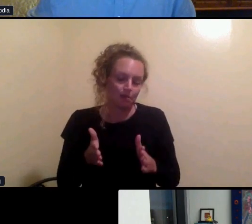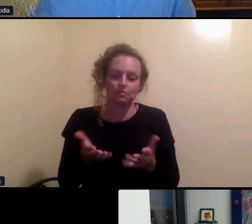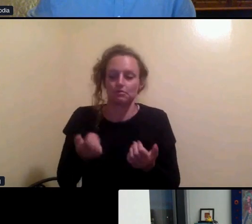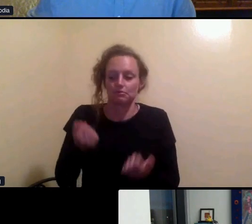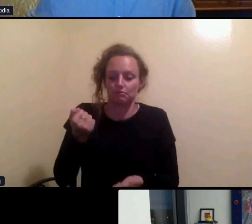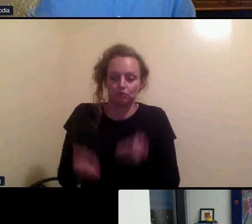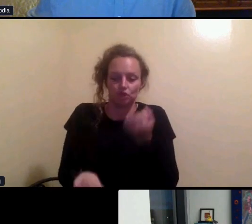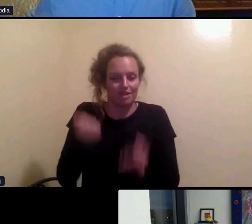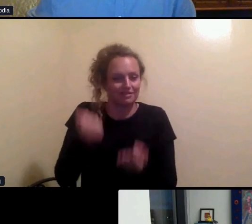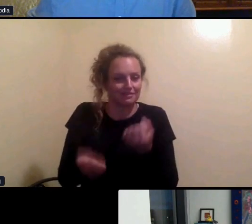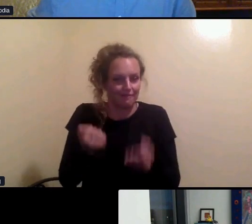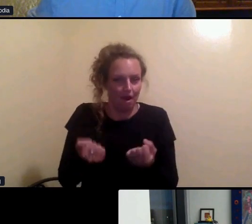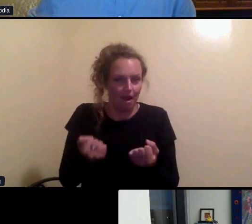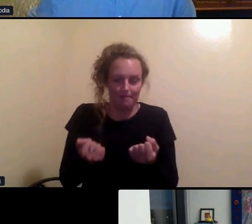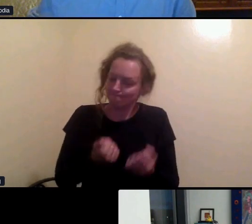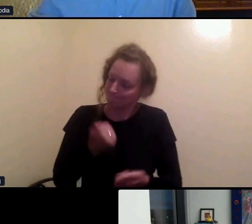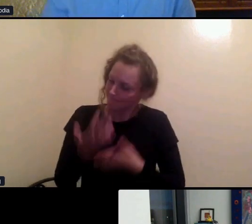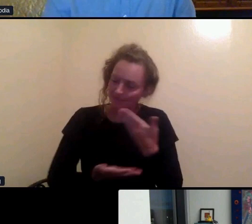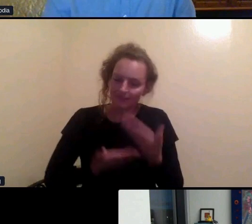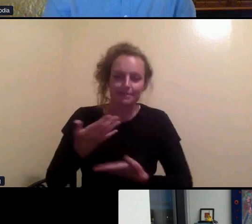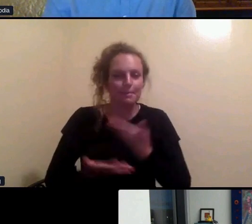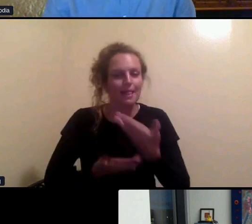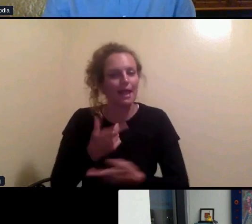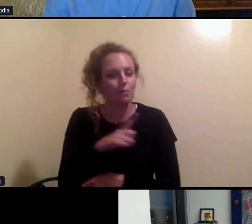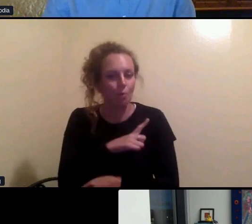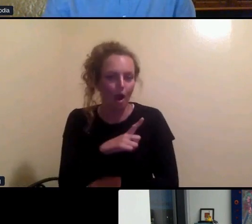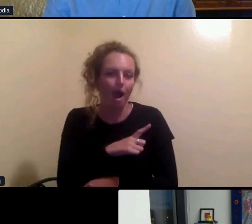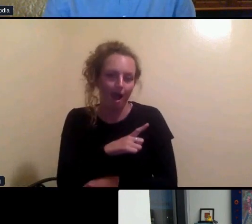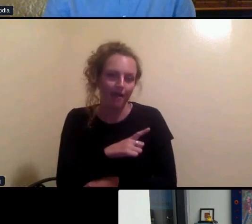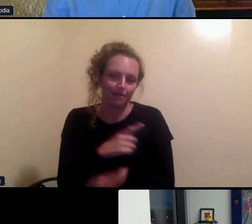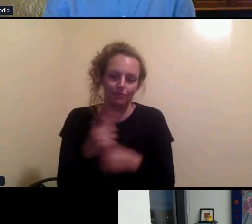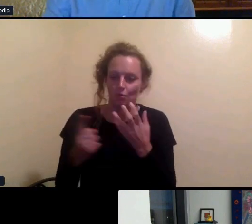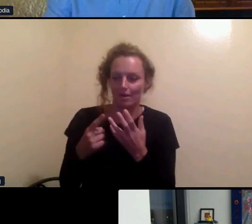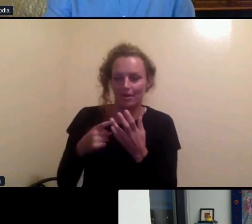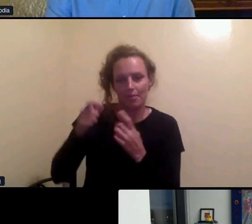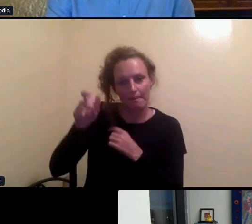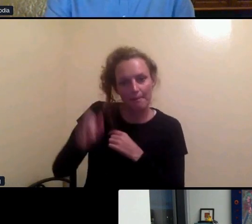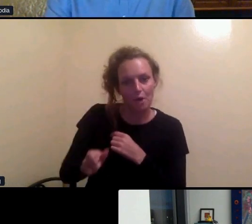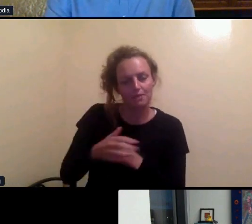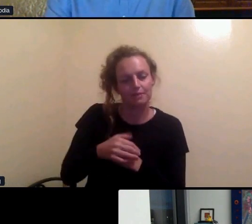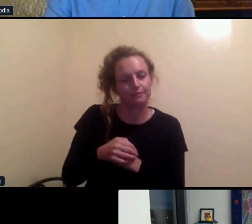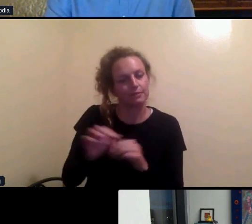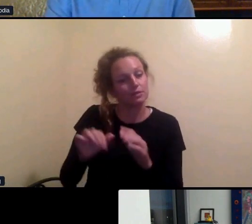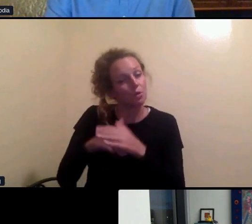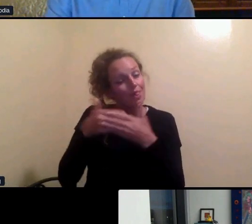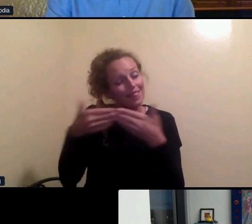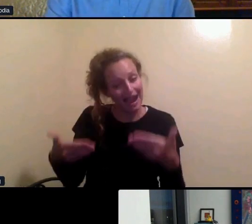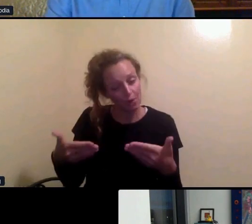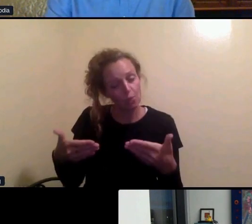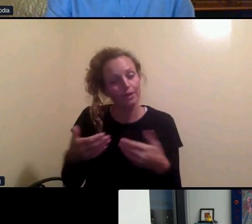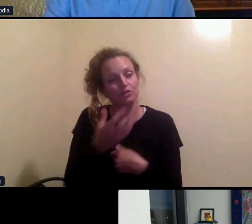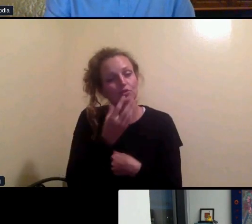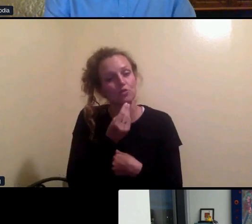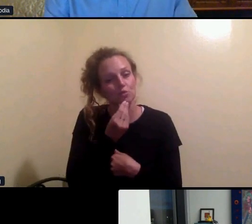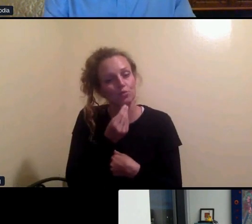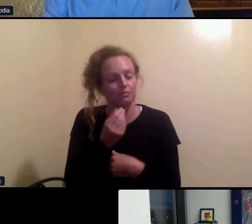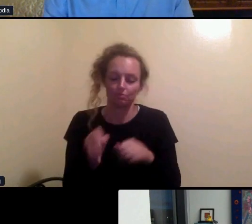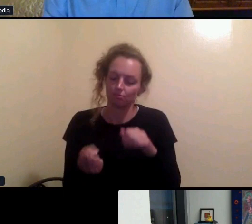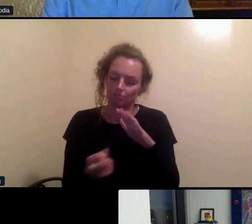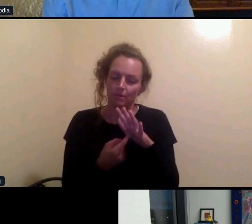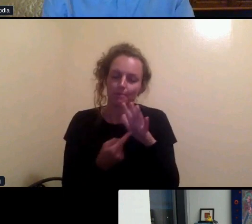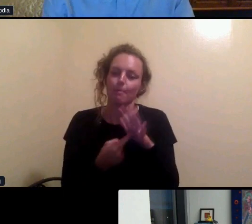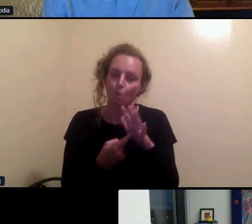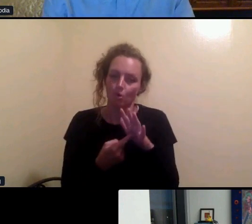parties. So I think this idea of numbers and really the language also, I think it's for a long time, I think our sector has